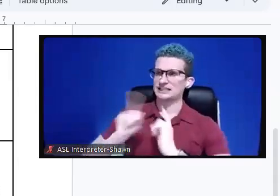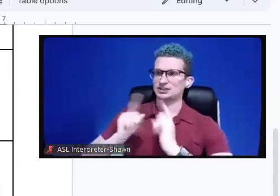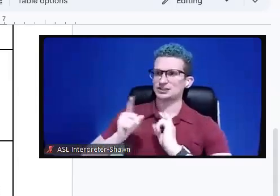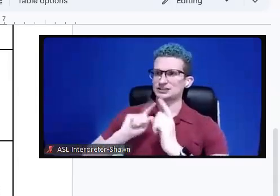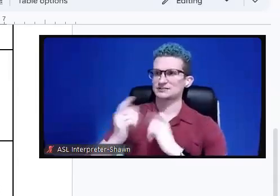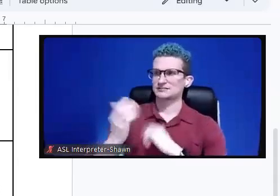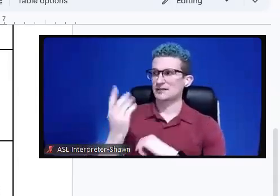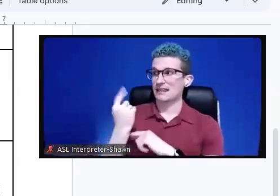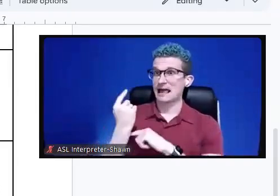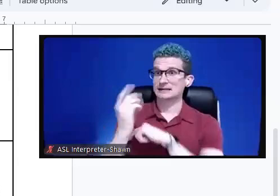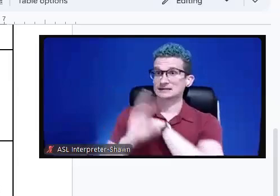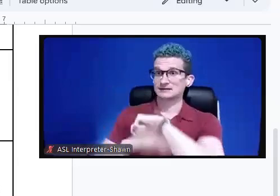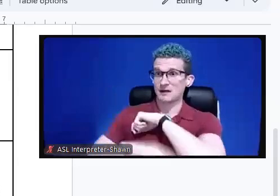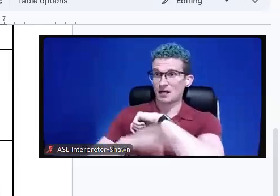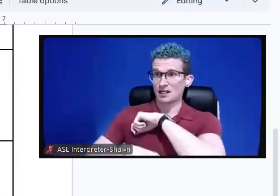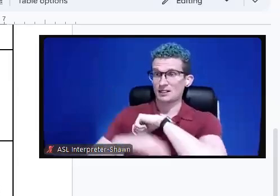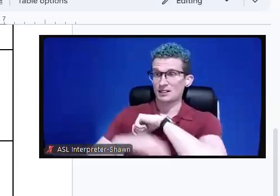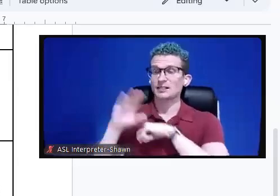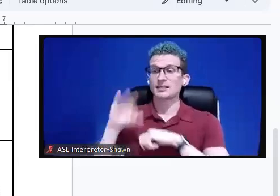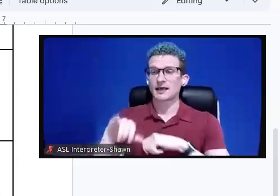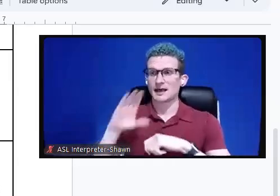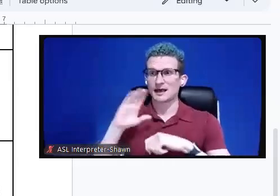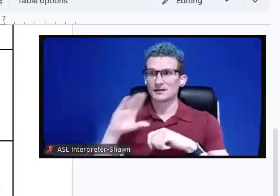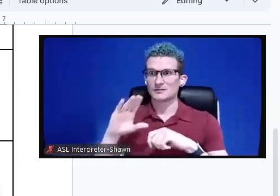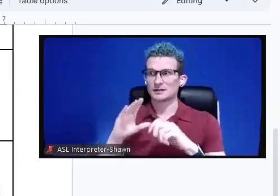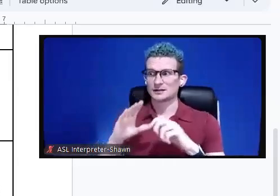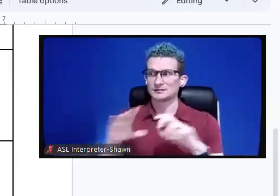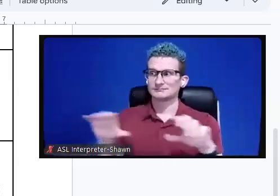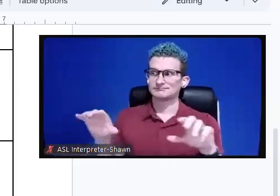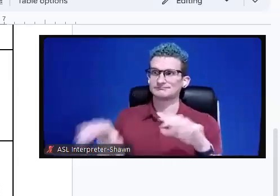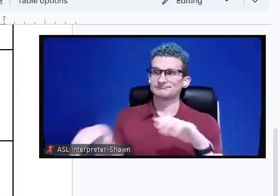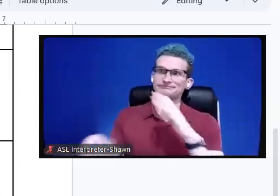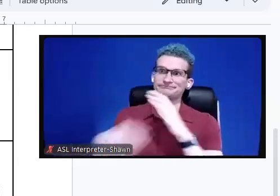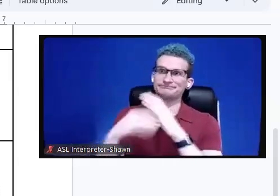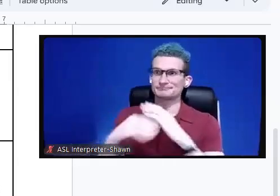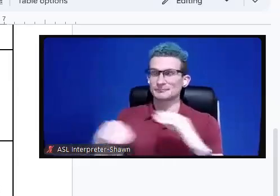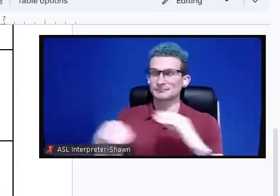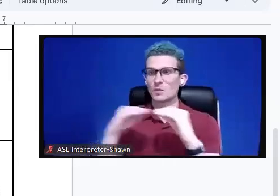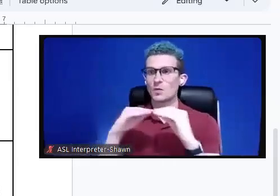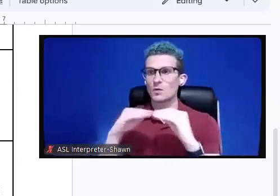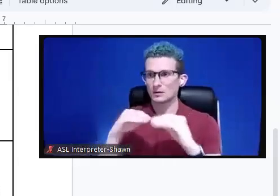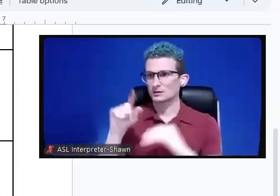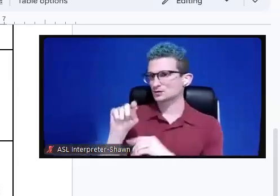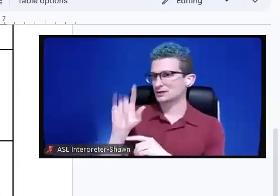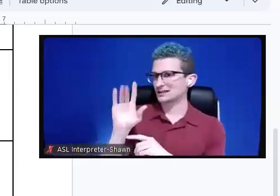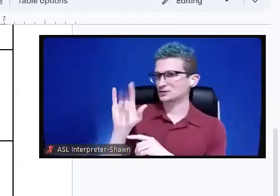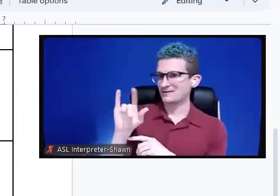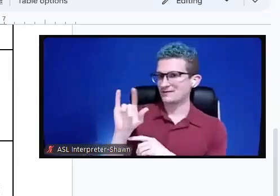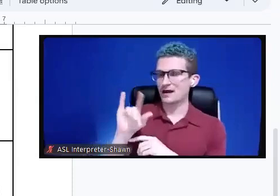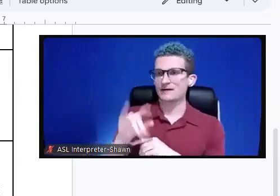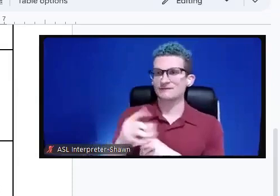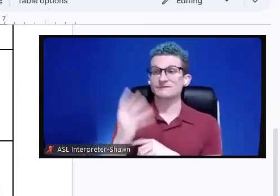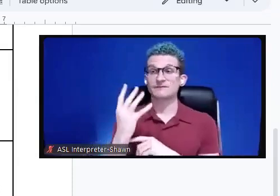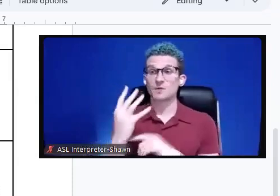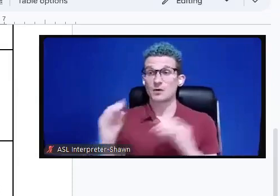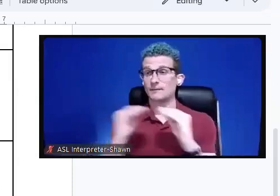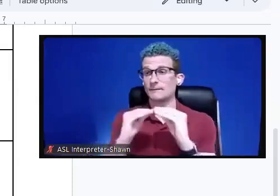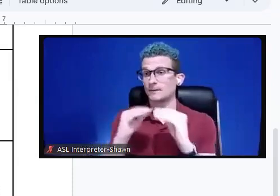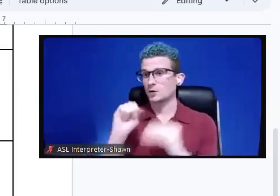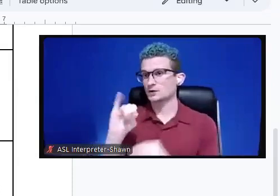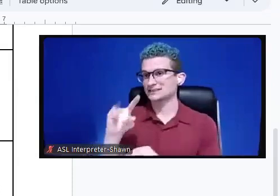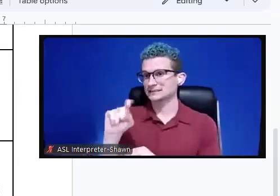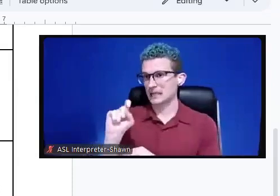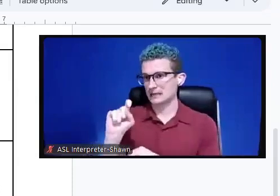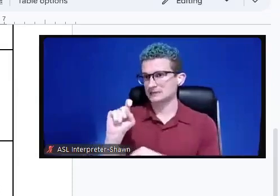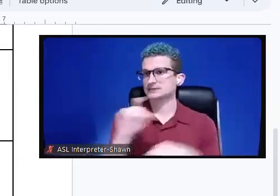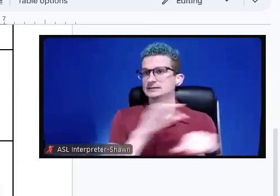are expanding on that for 2025, going to 4 additional sites this year. Commissioner Smith is very